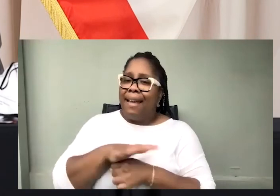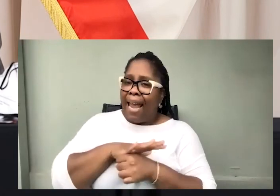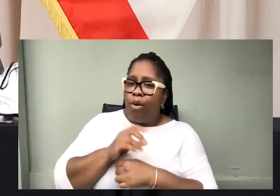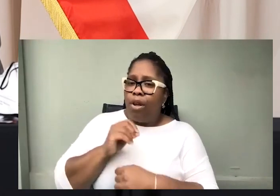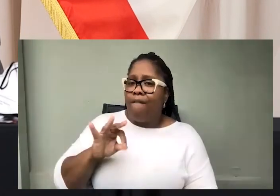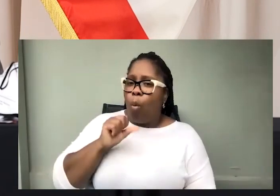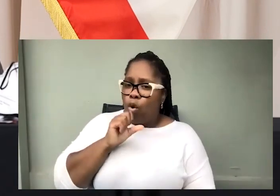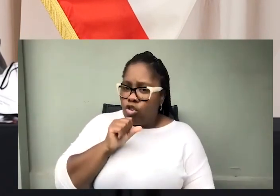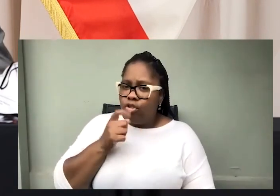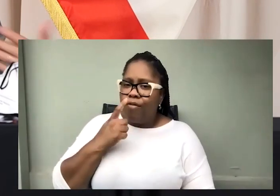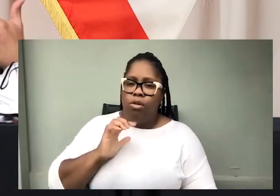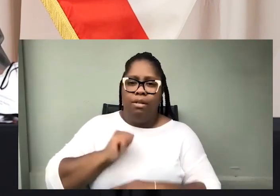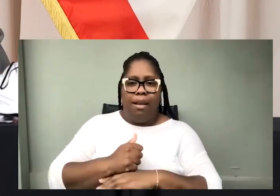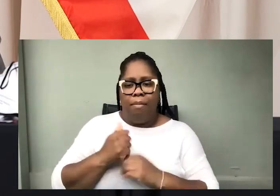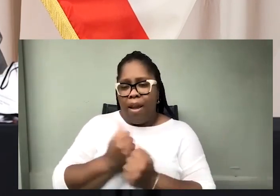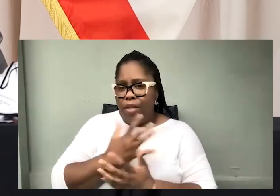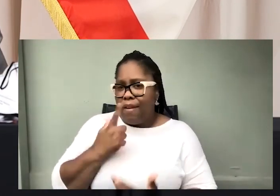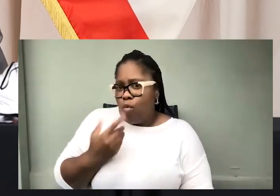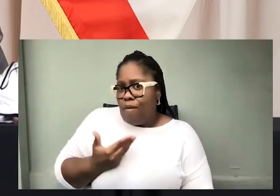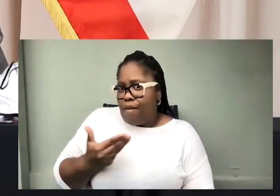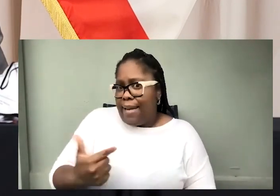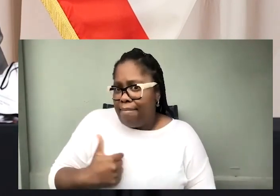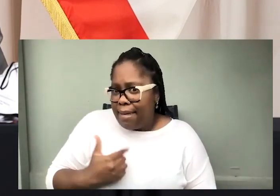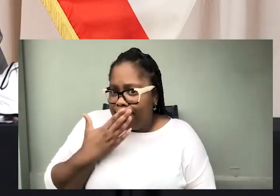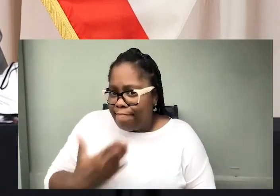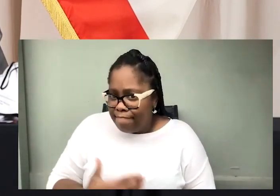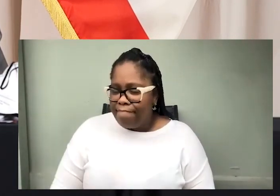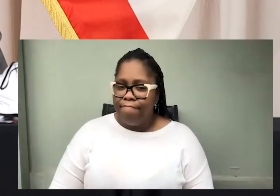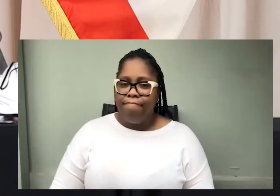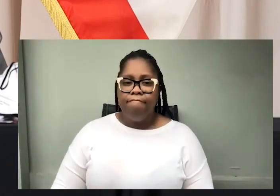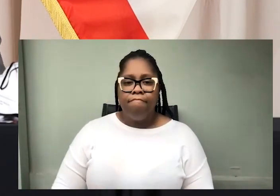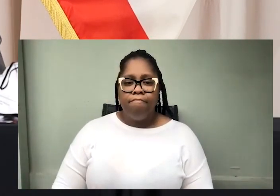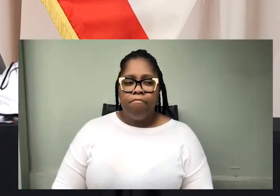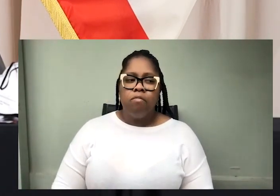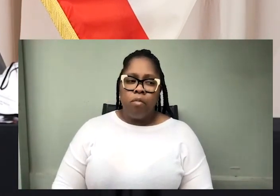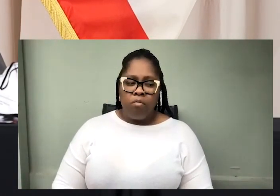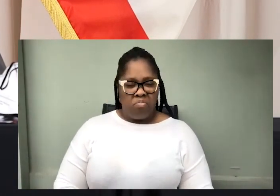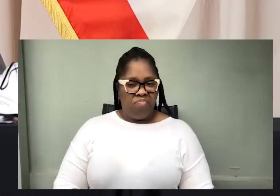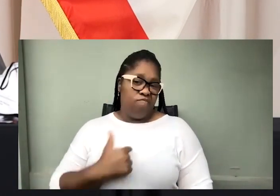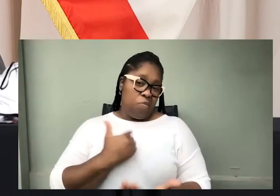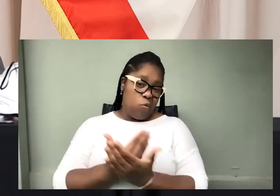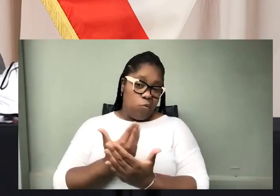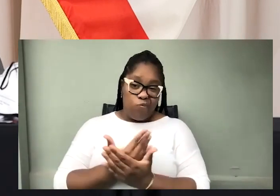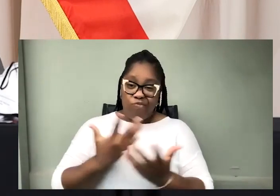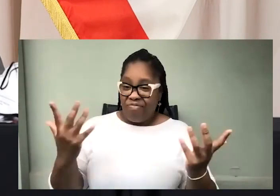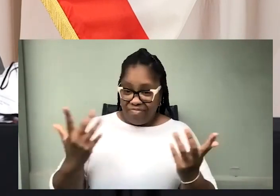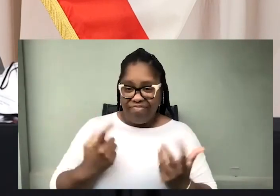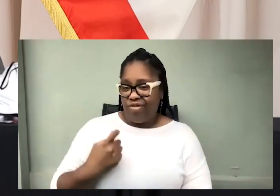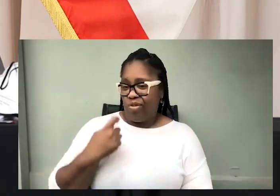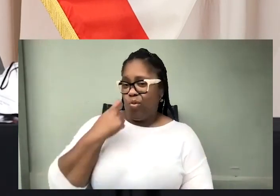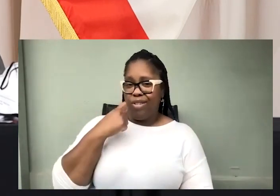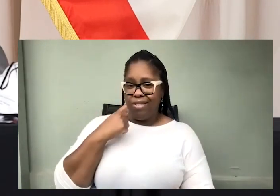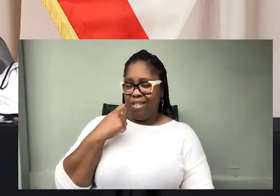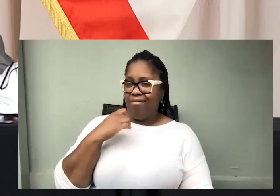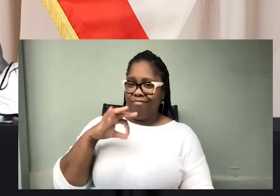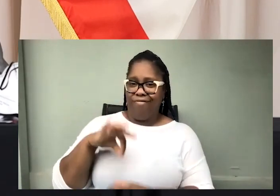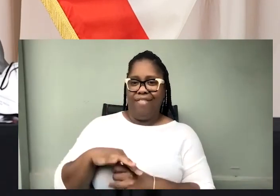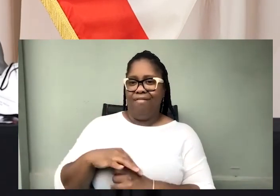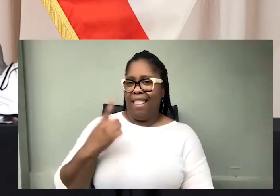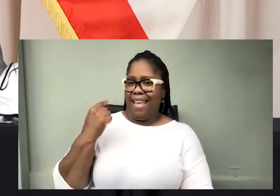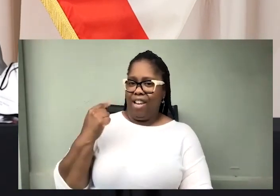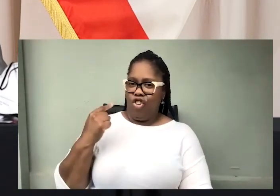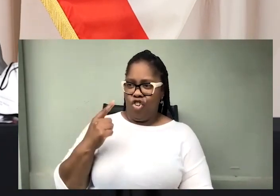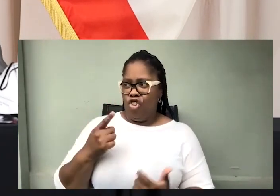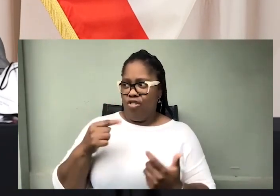this together and for inviting me to speak. I'm the new guy. I just got elected last year. This is my first